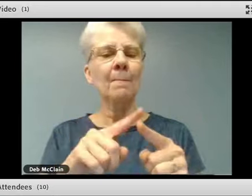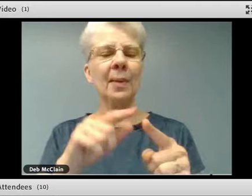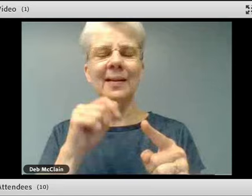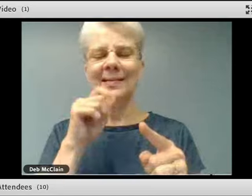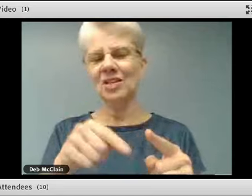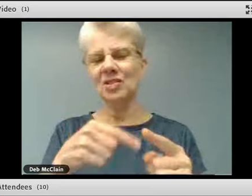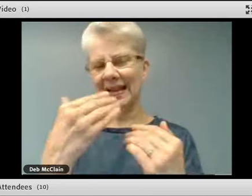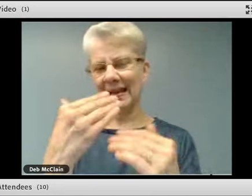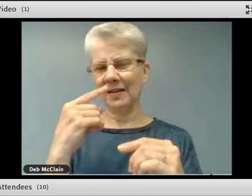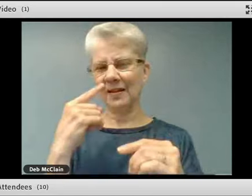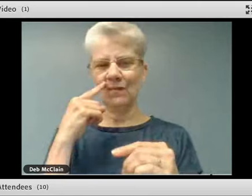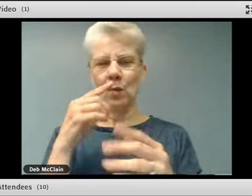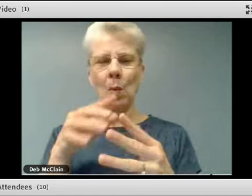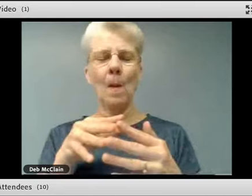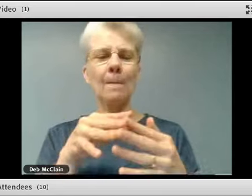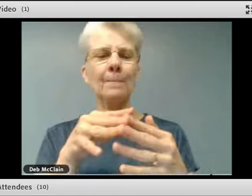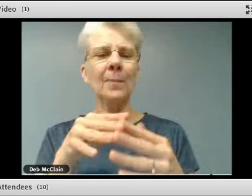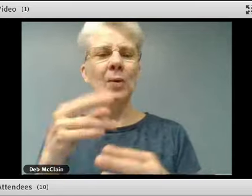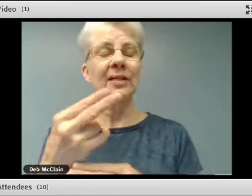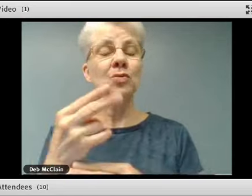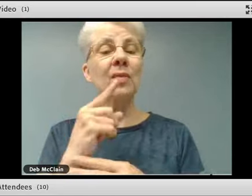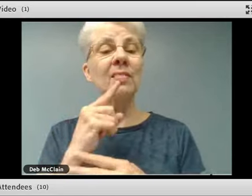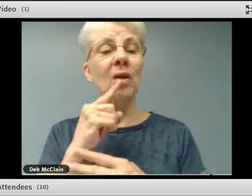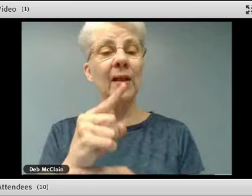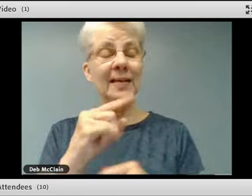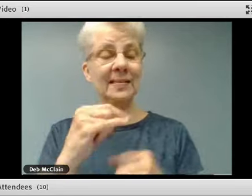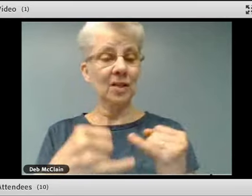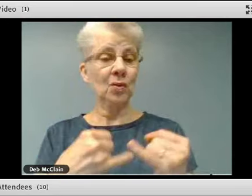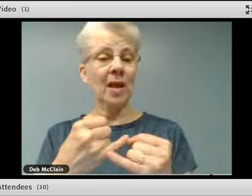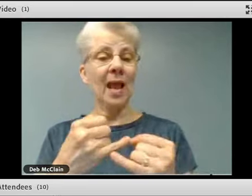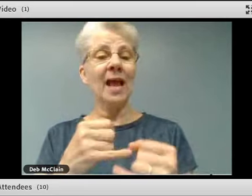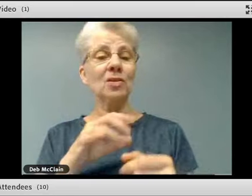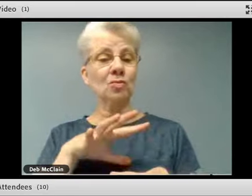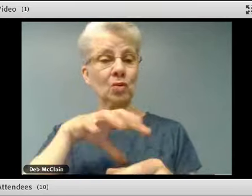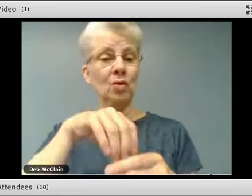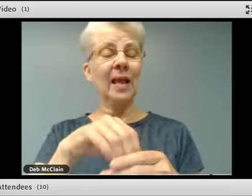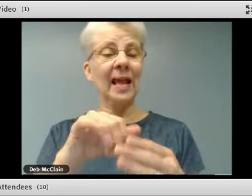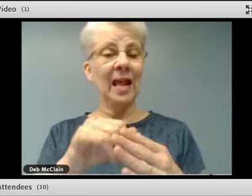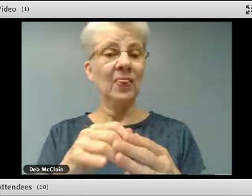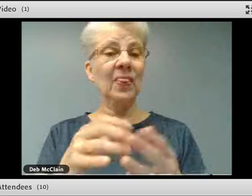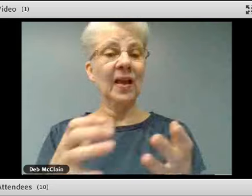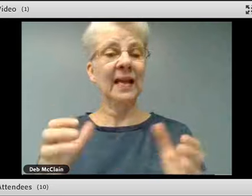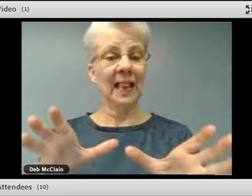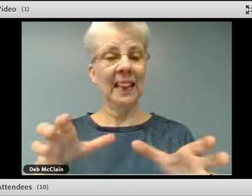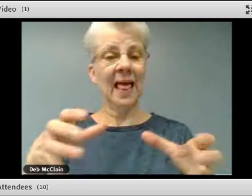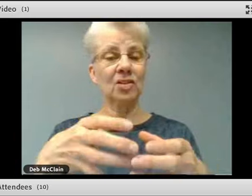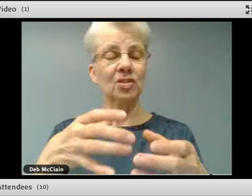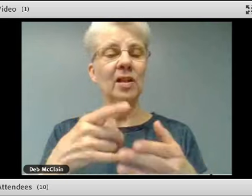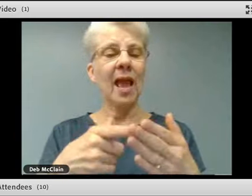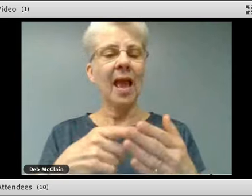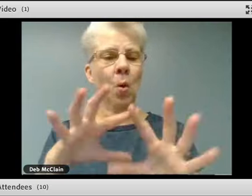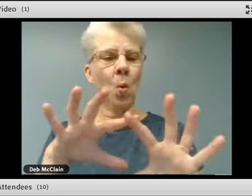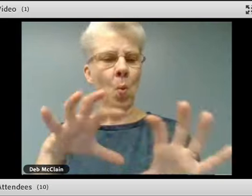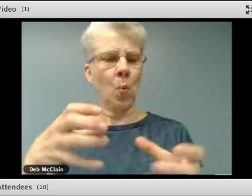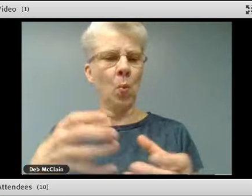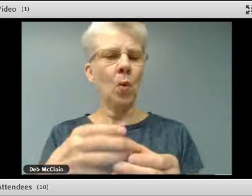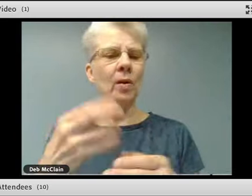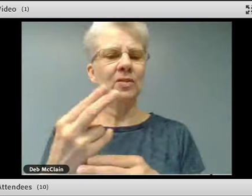just limited to American history. There is international scope in the collections and world history as